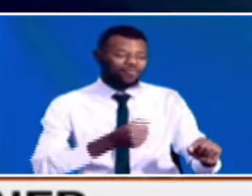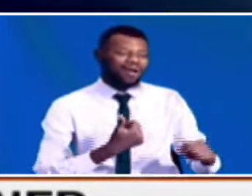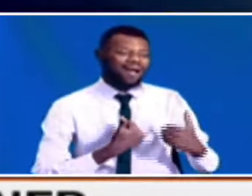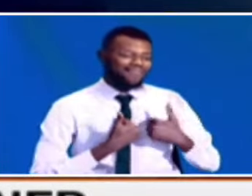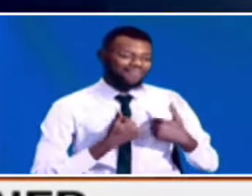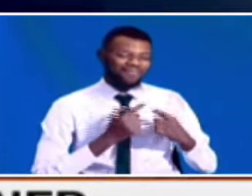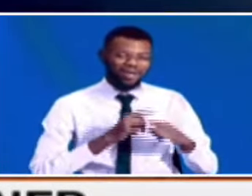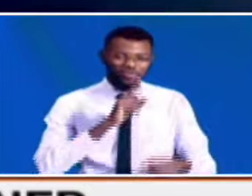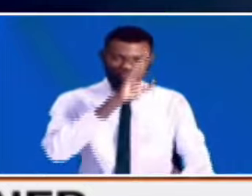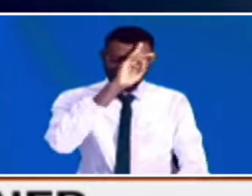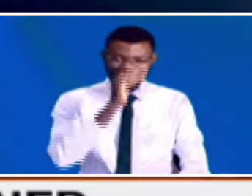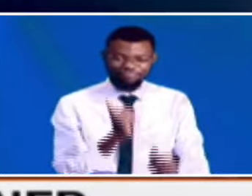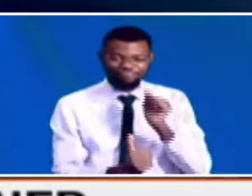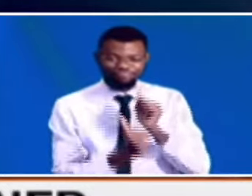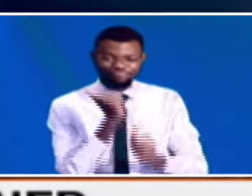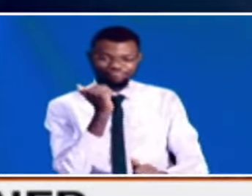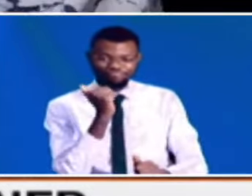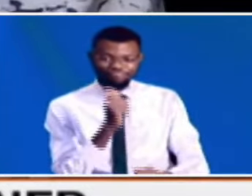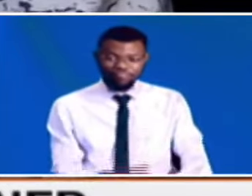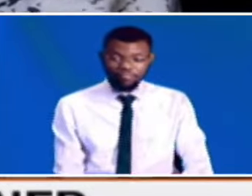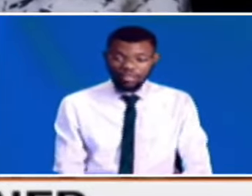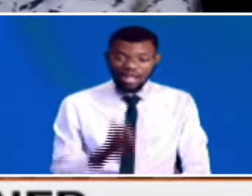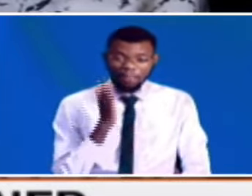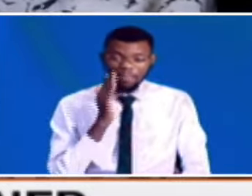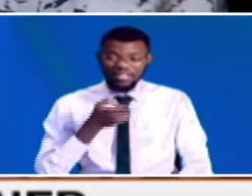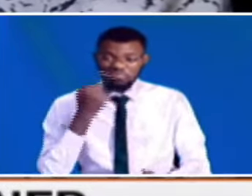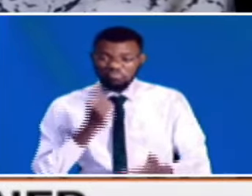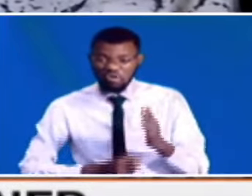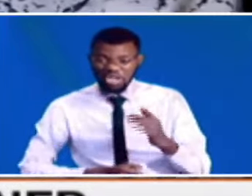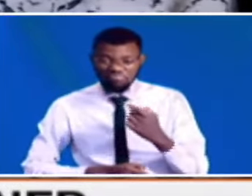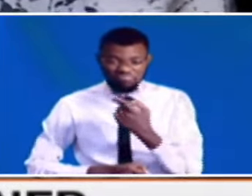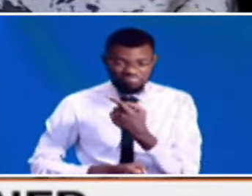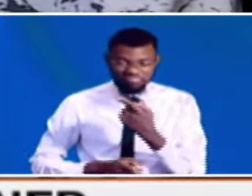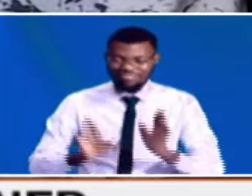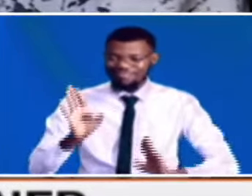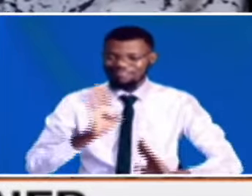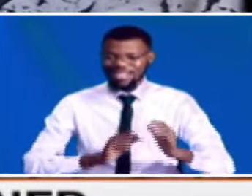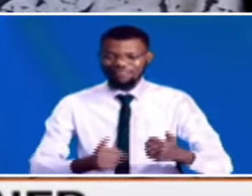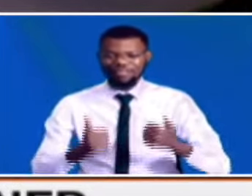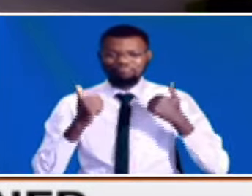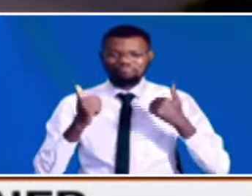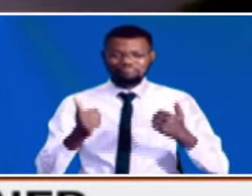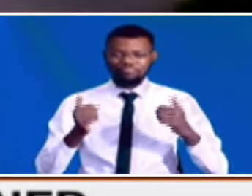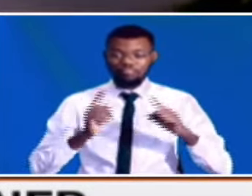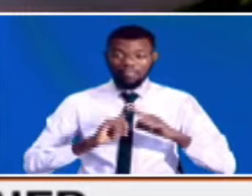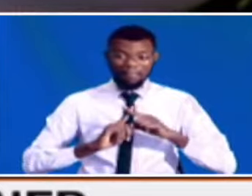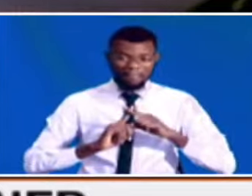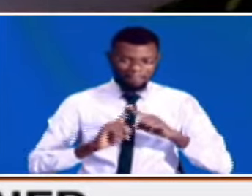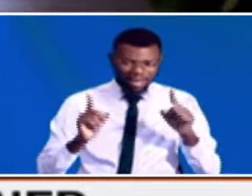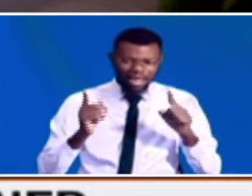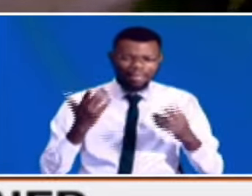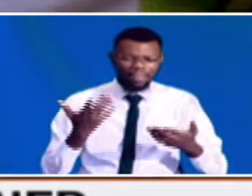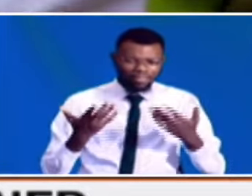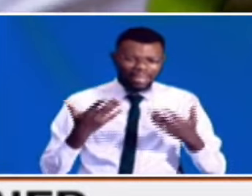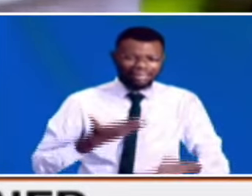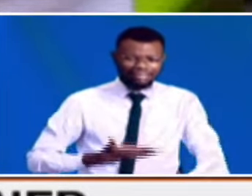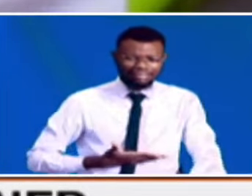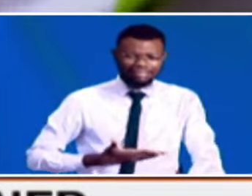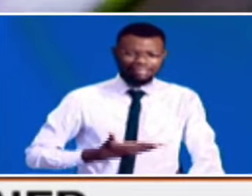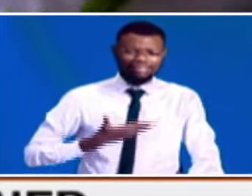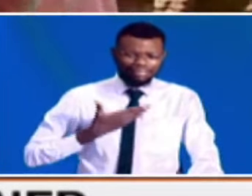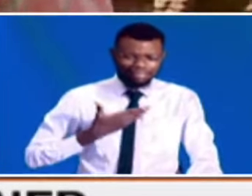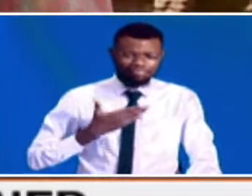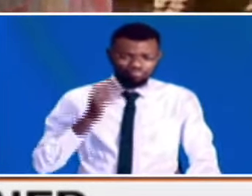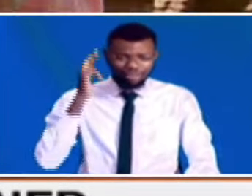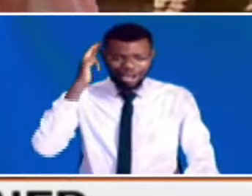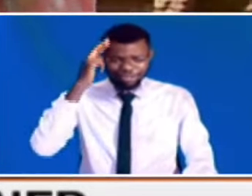5. His mother asserts that her son is well behaved and that an extraordinary circumstance must have provoked the incident captured on